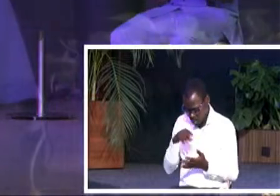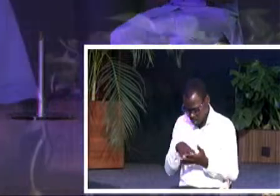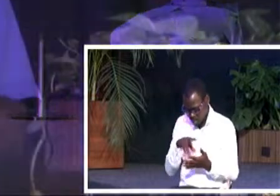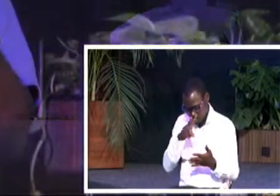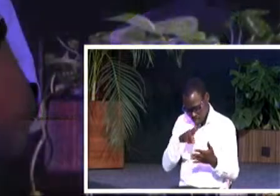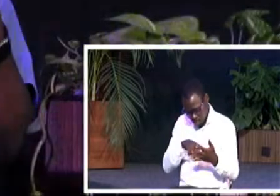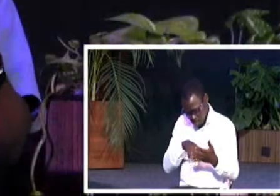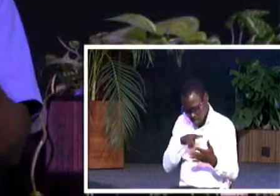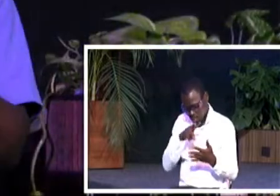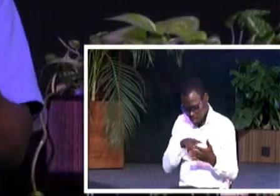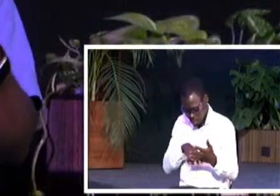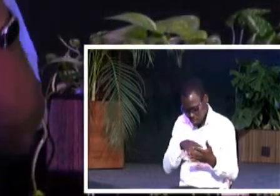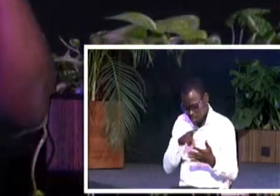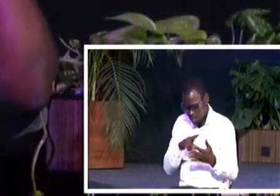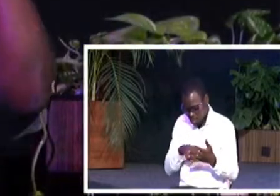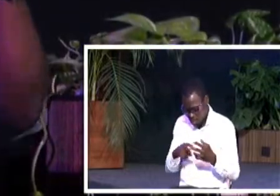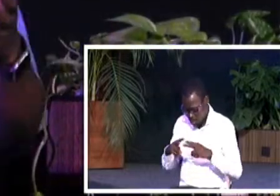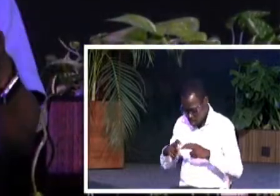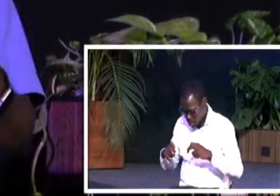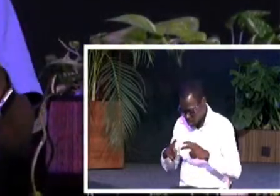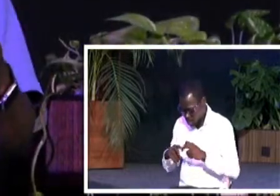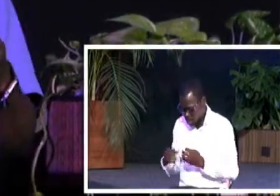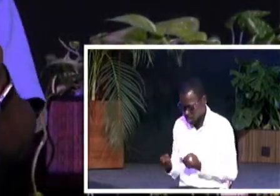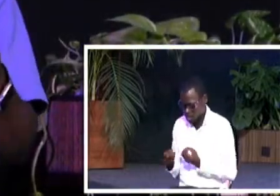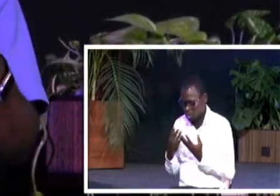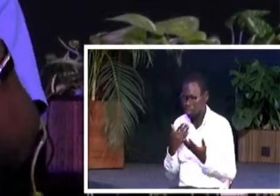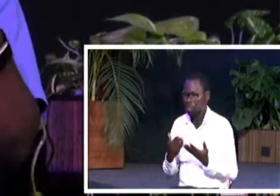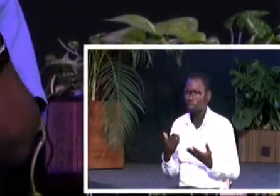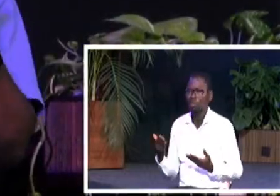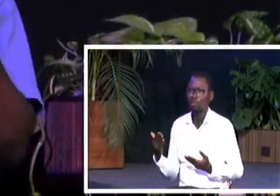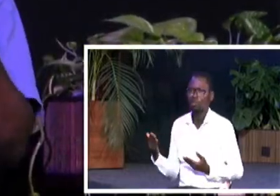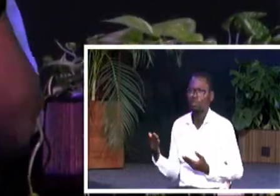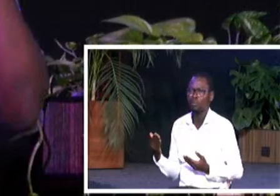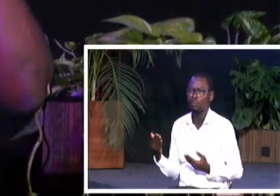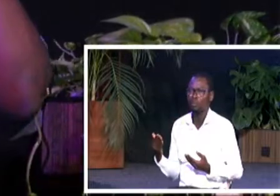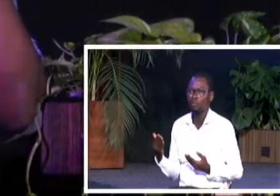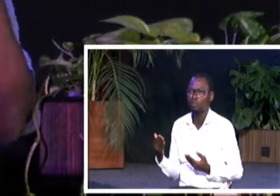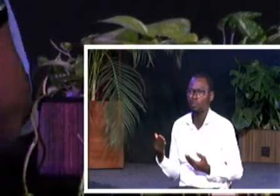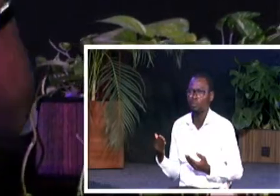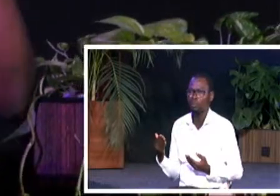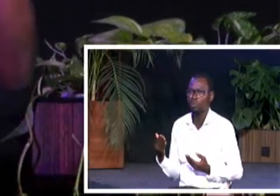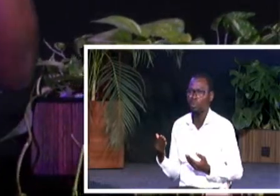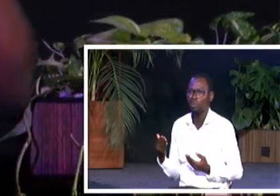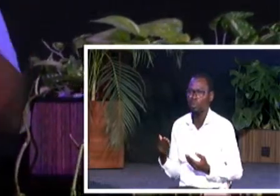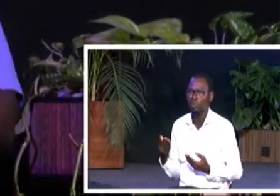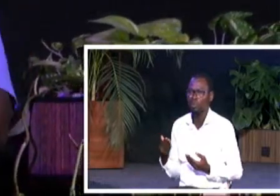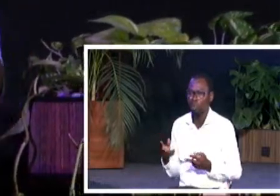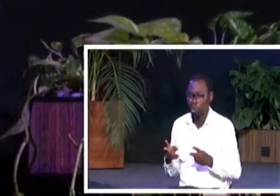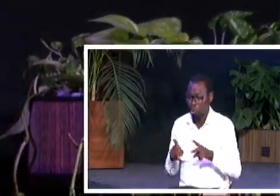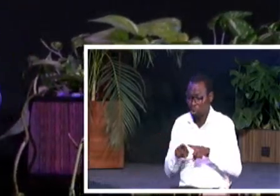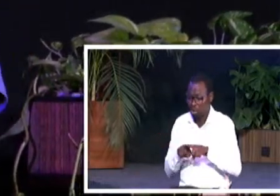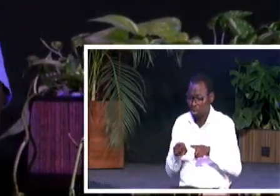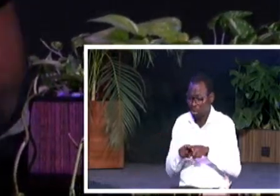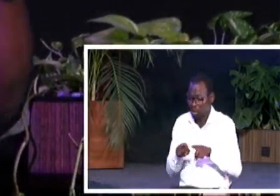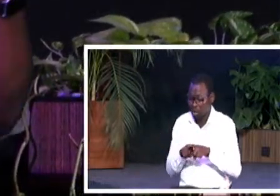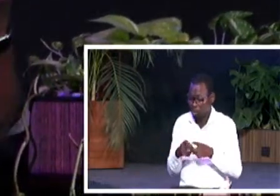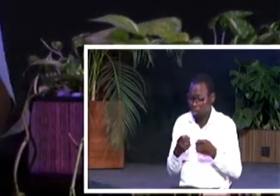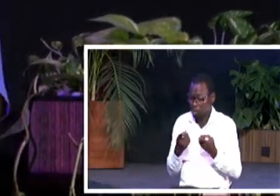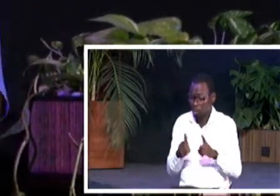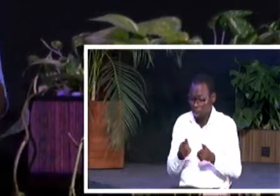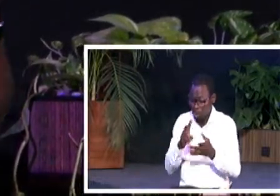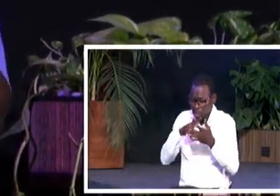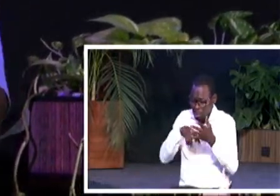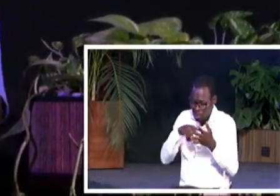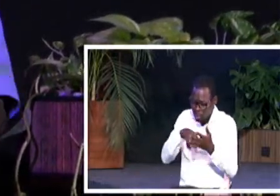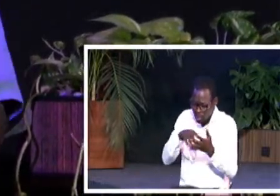expose your mind to a lot of things. Whilst you are exposing your mind to a lot of things, your instinct will be sifting the information and you'll